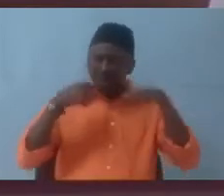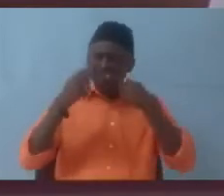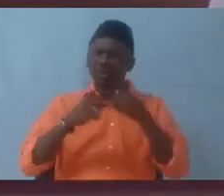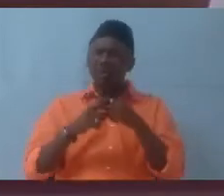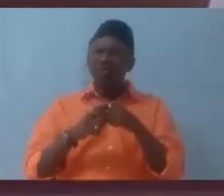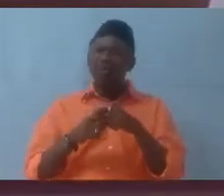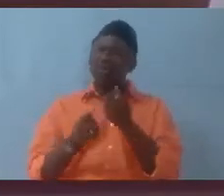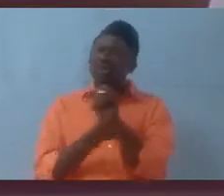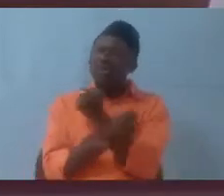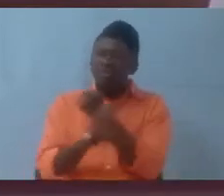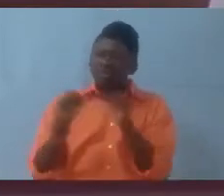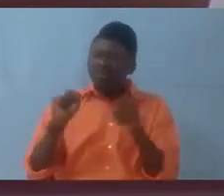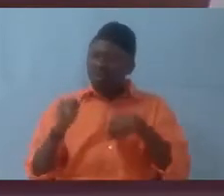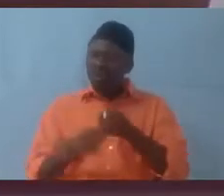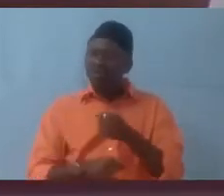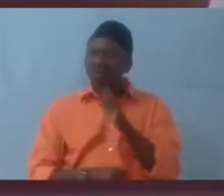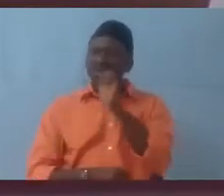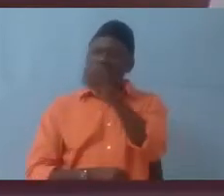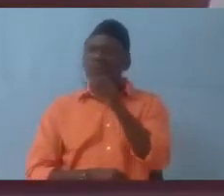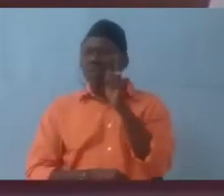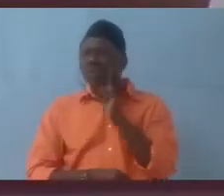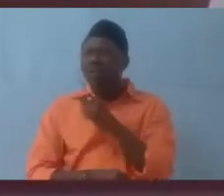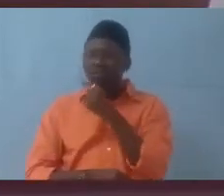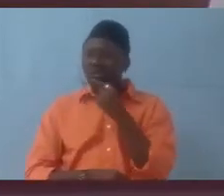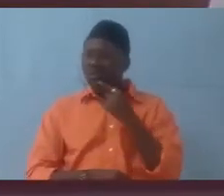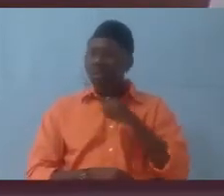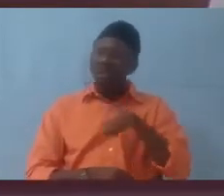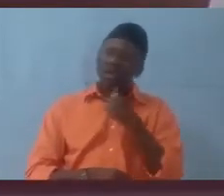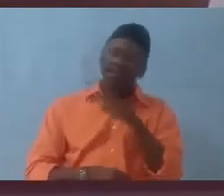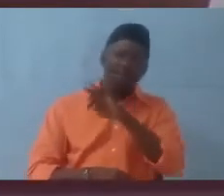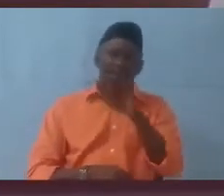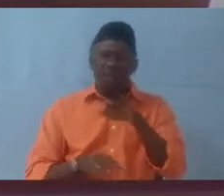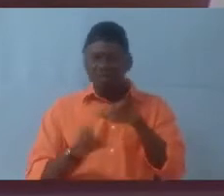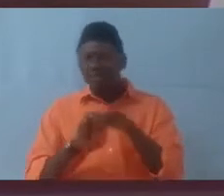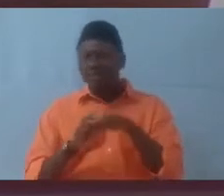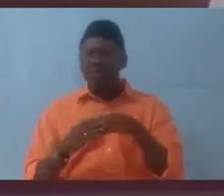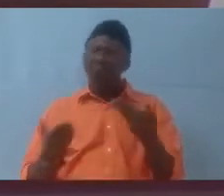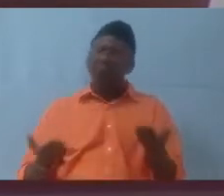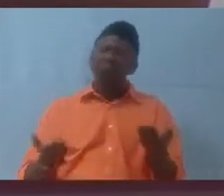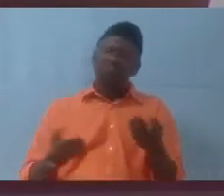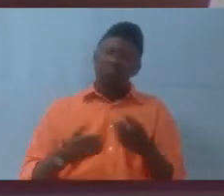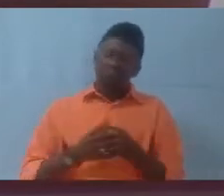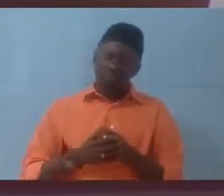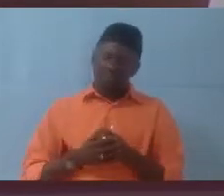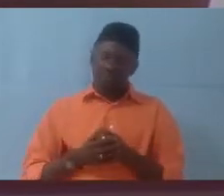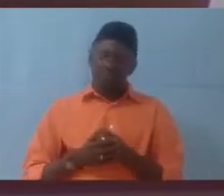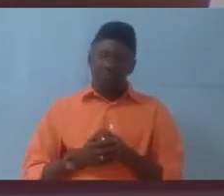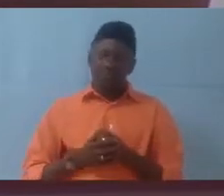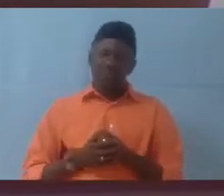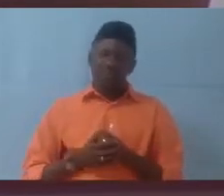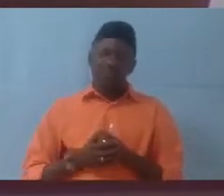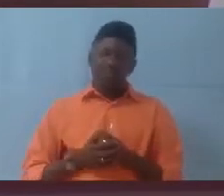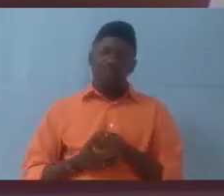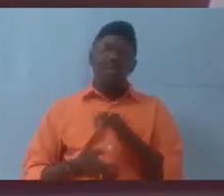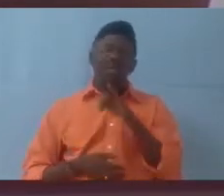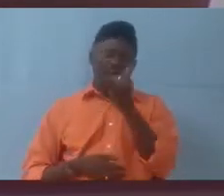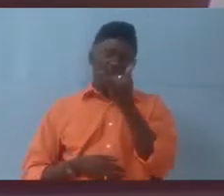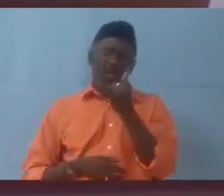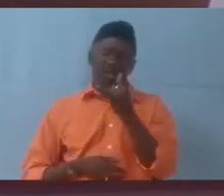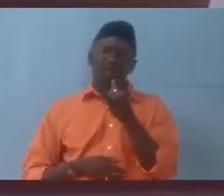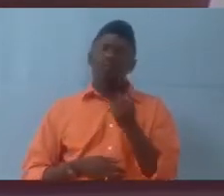li nga xamné modi karanga sa wayjuri ak sa mbokay. Yes, because I would have preferred to be at the house. Waaw